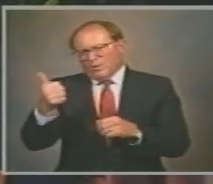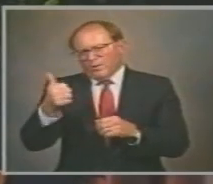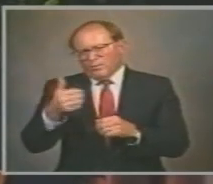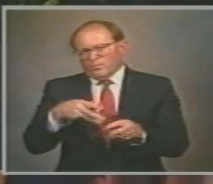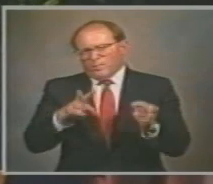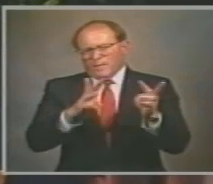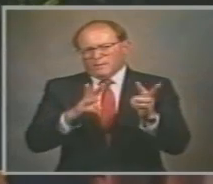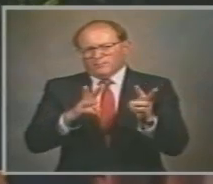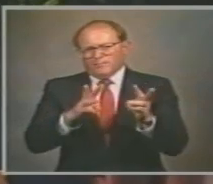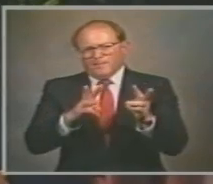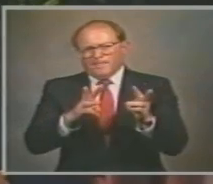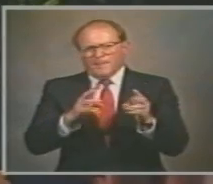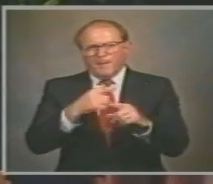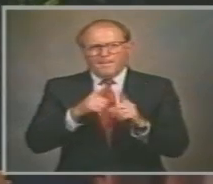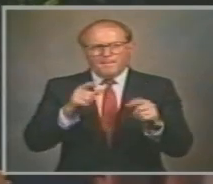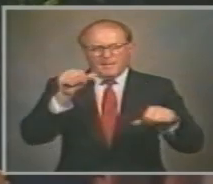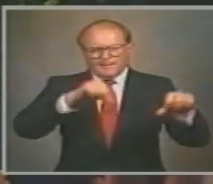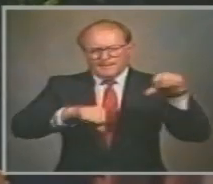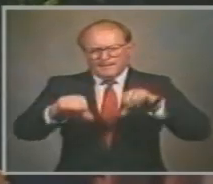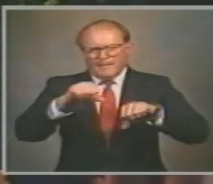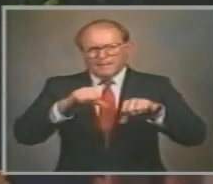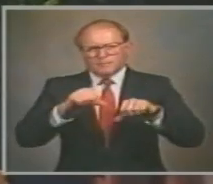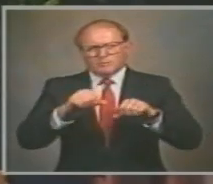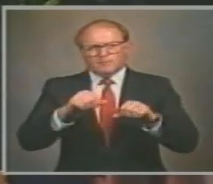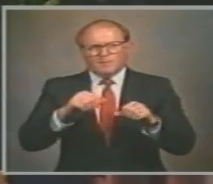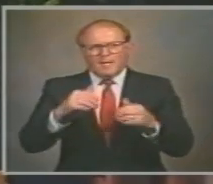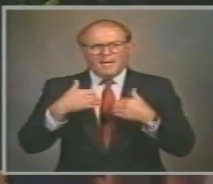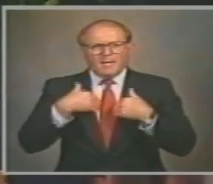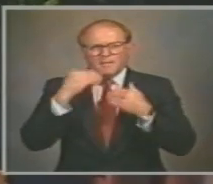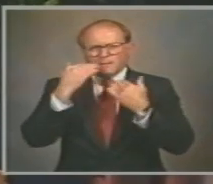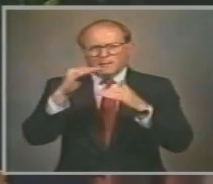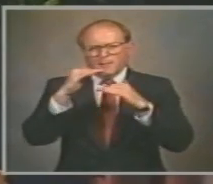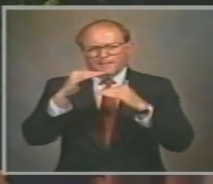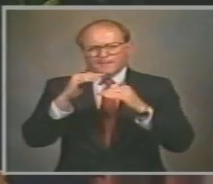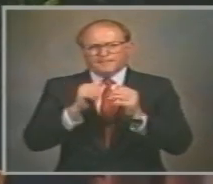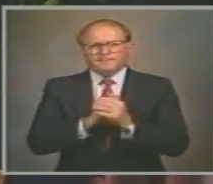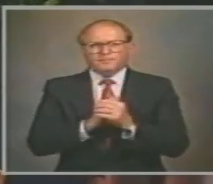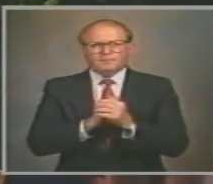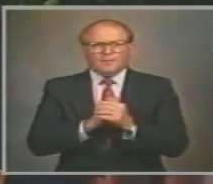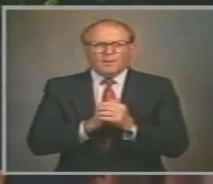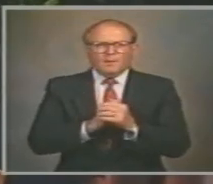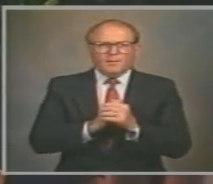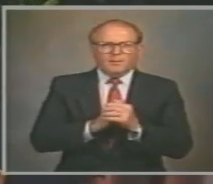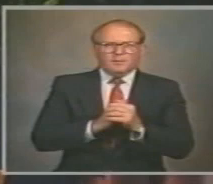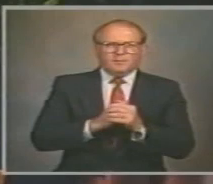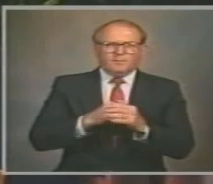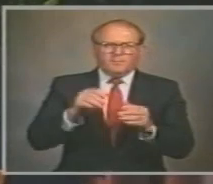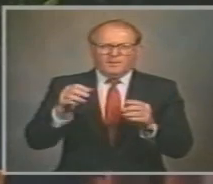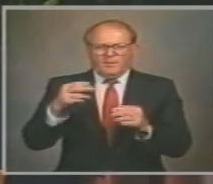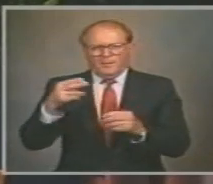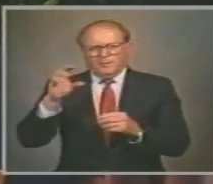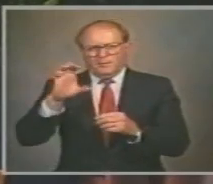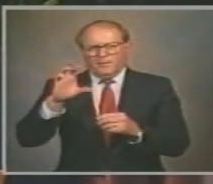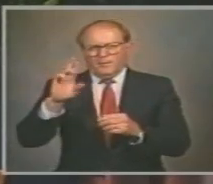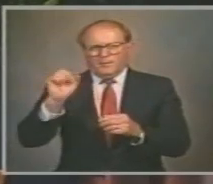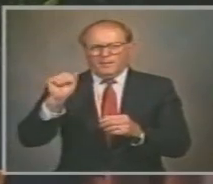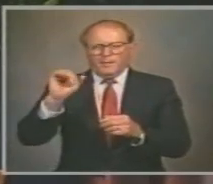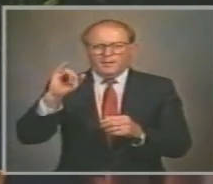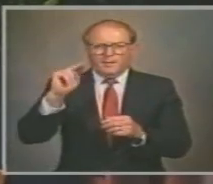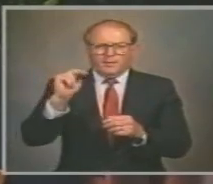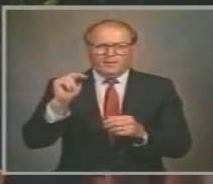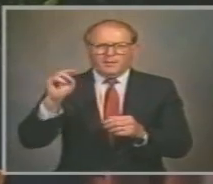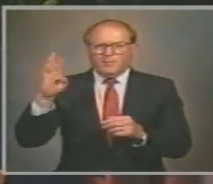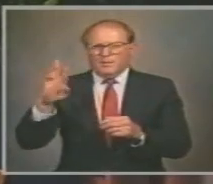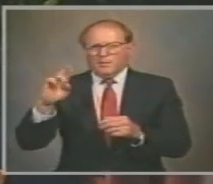devices. But science has its limitations. Intellectual historian Crane Britton